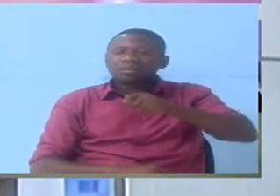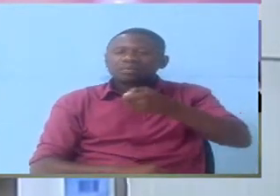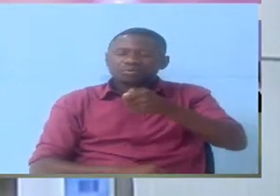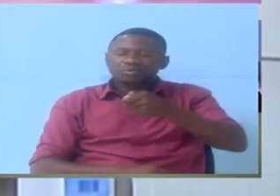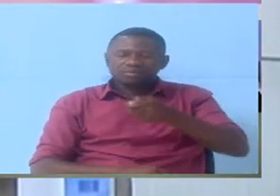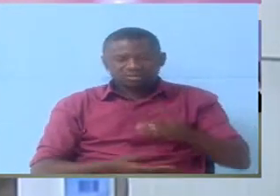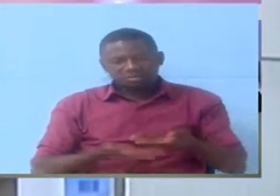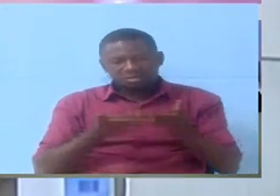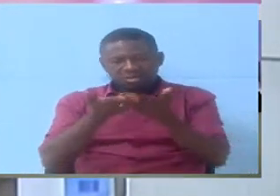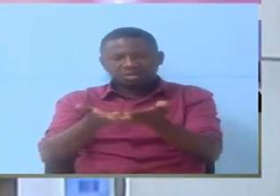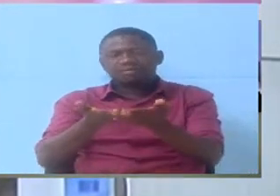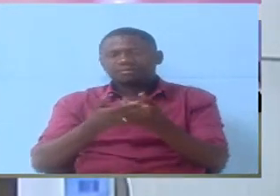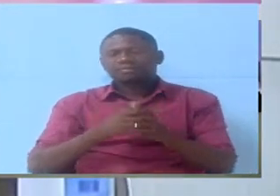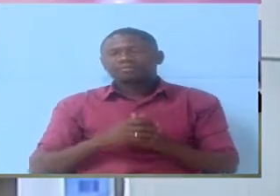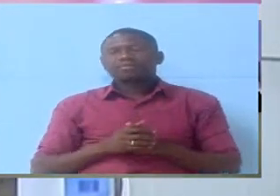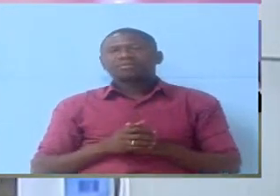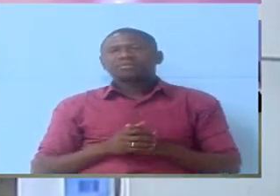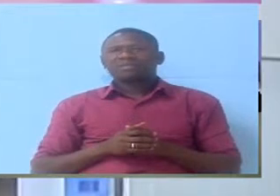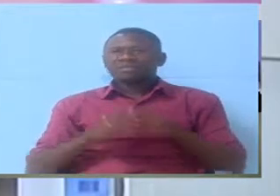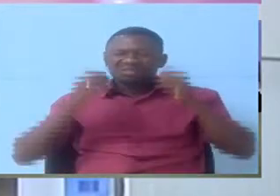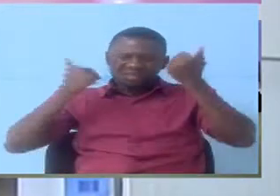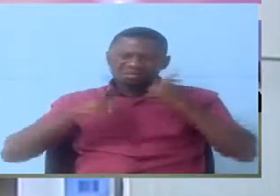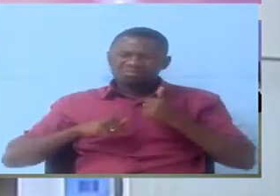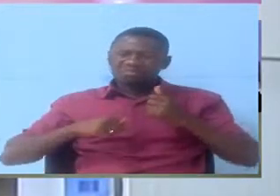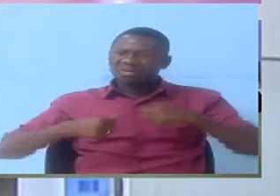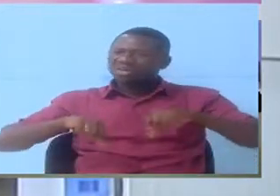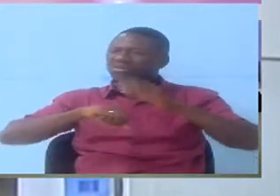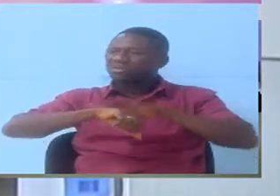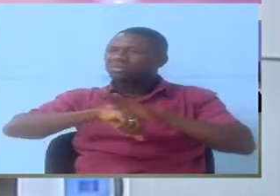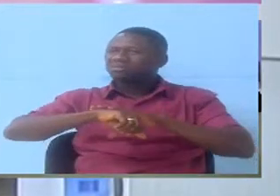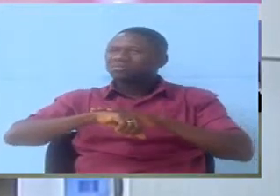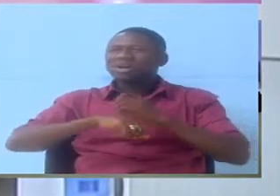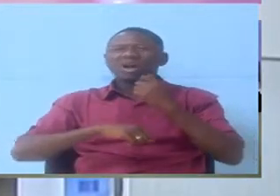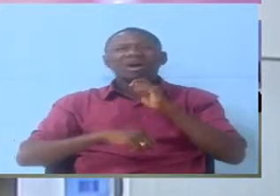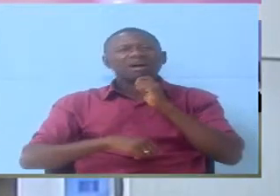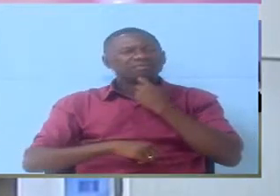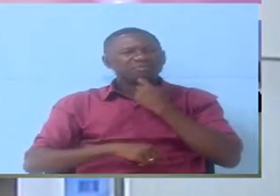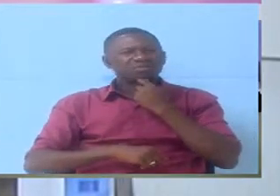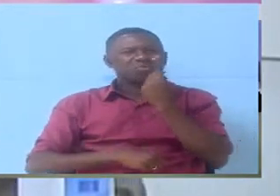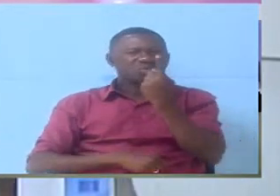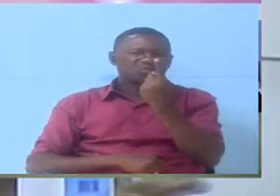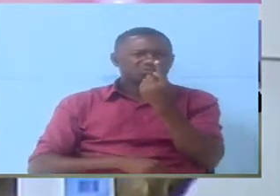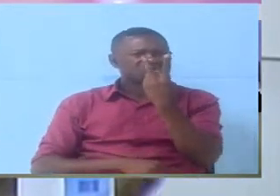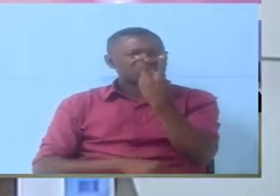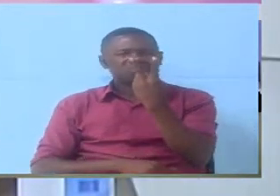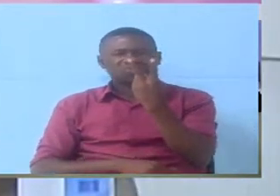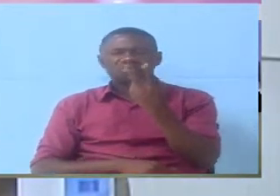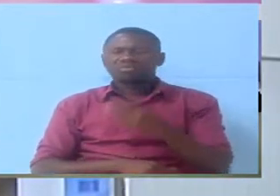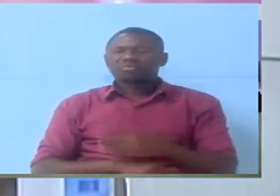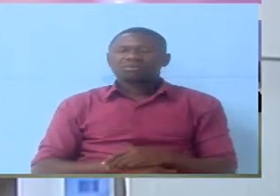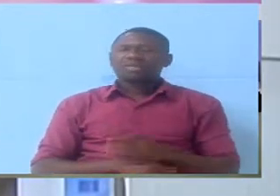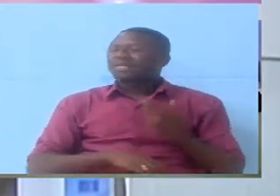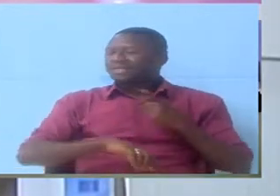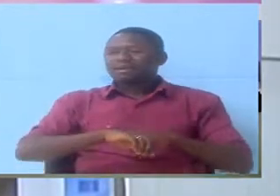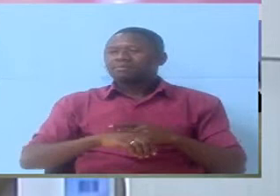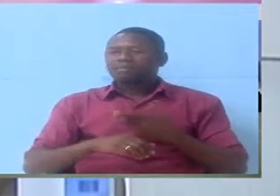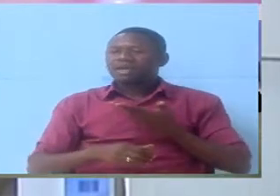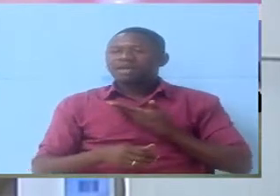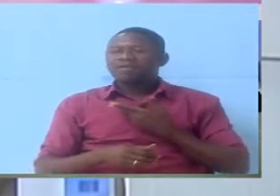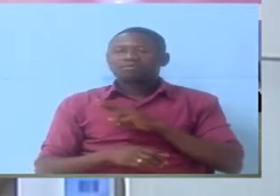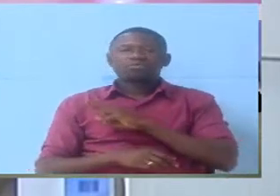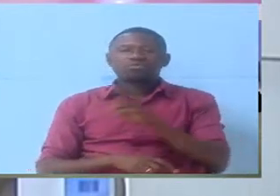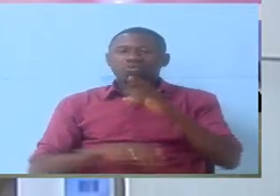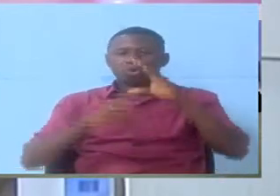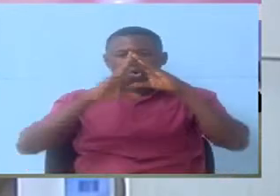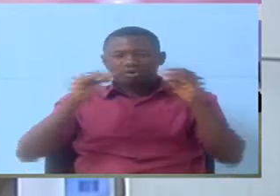was around 1 to 2 o'clock. Ye mutalang kiling kata talang fula watu leti. I had no office immediately. Tembo office